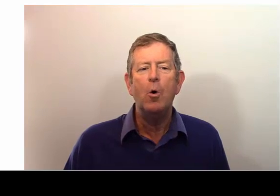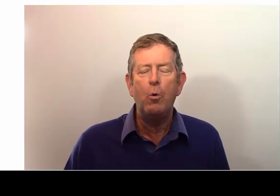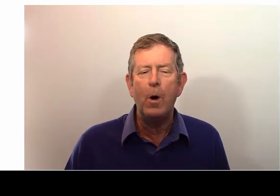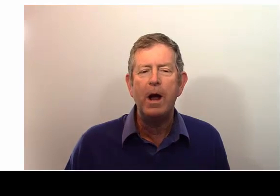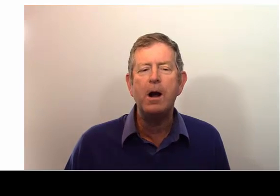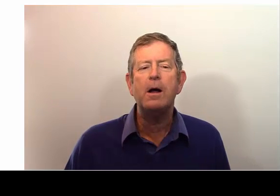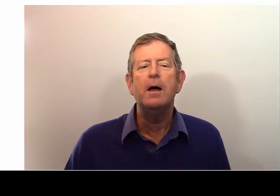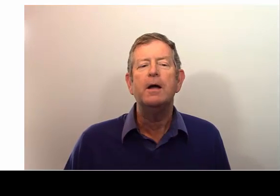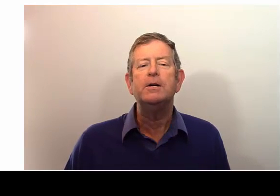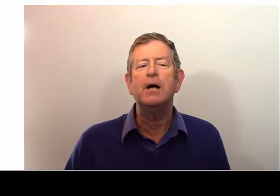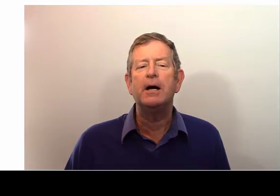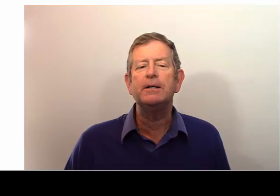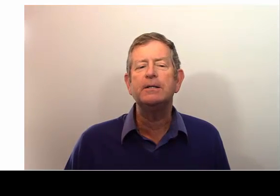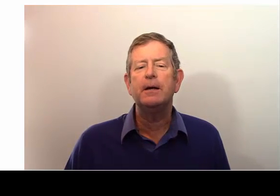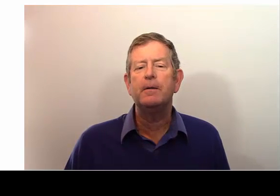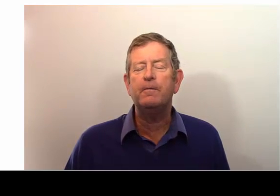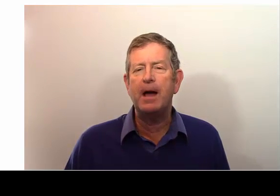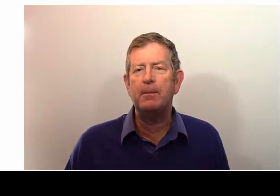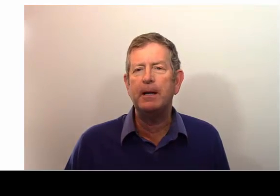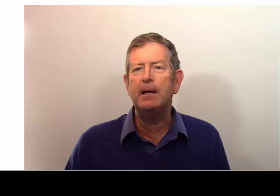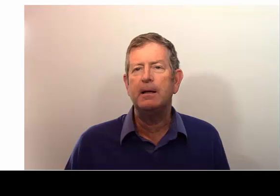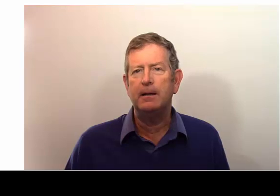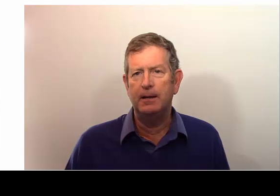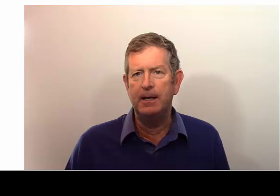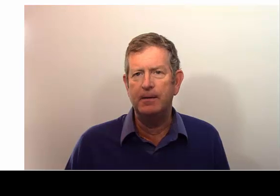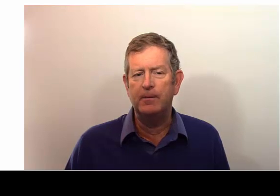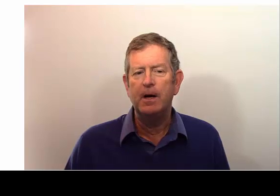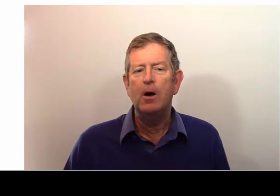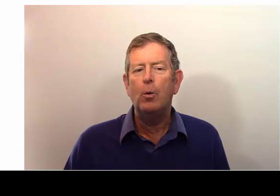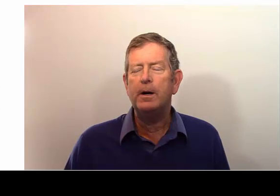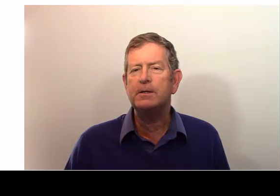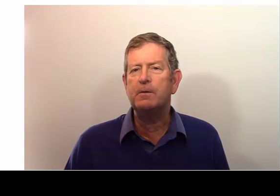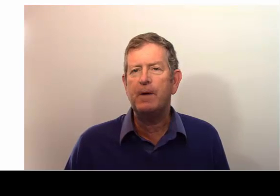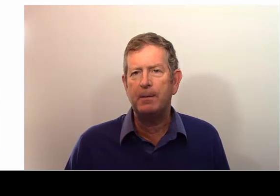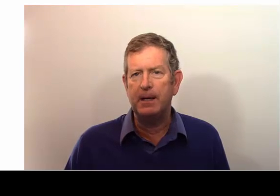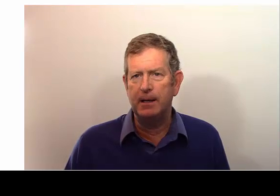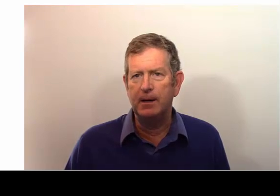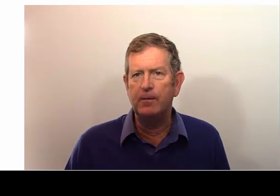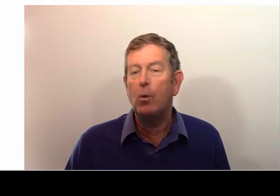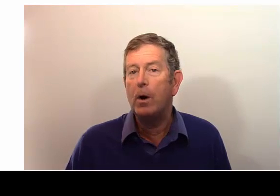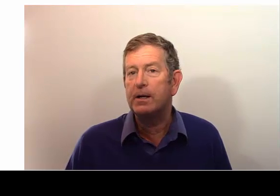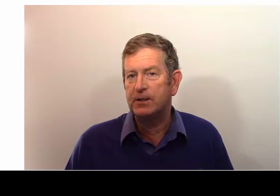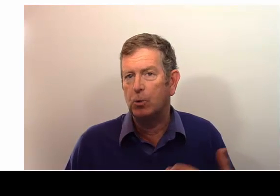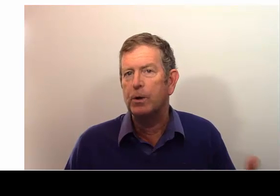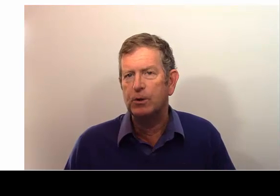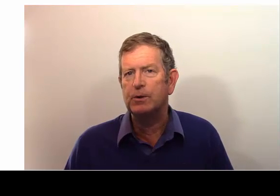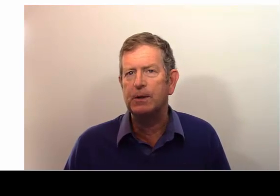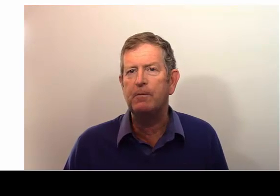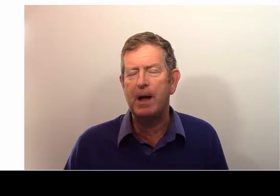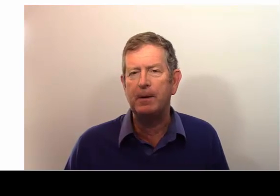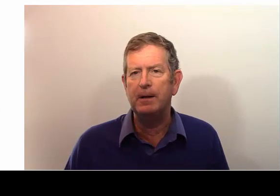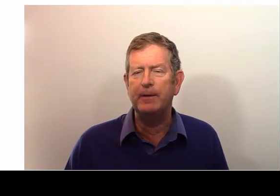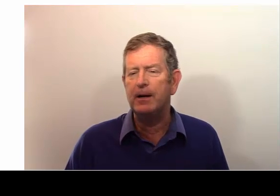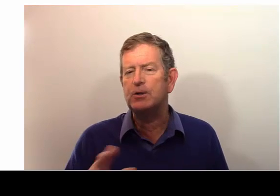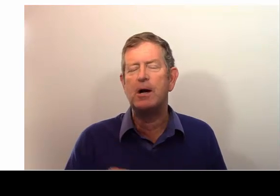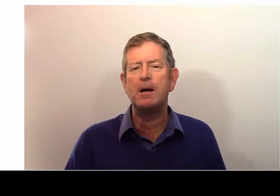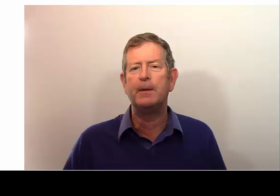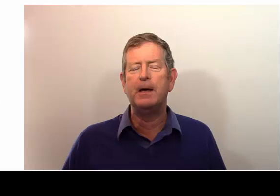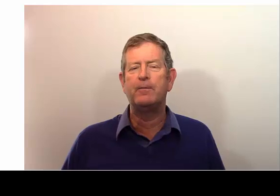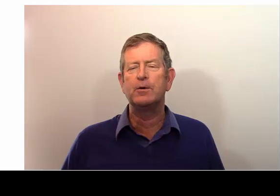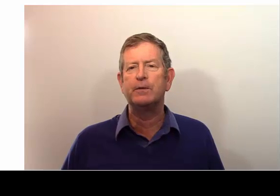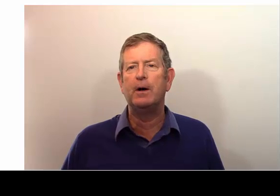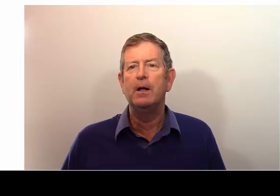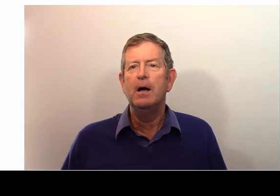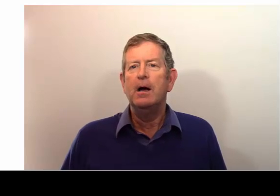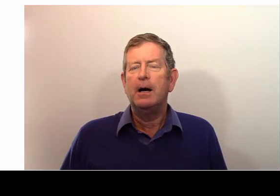Right. Where does the family live? Where does the family live, or where does the Richardson family live? Now let's talk